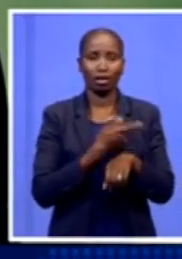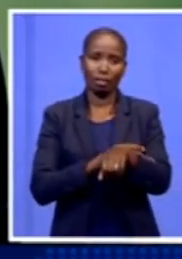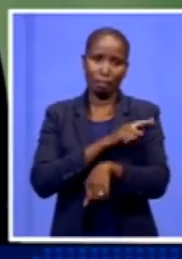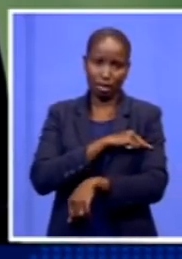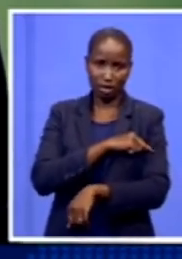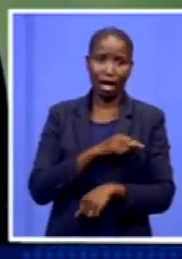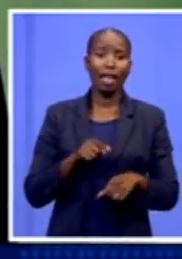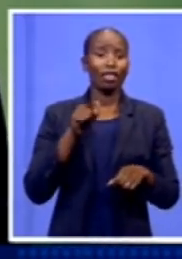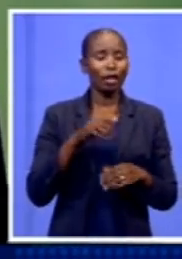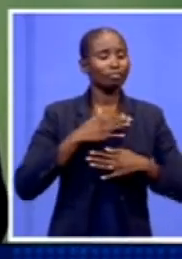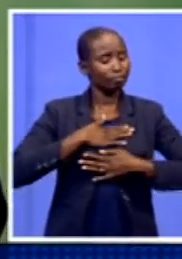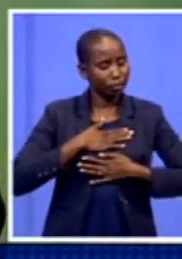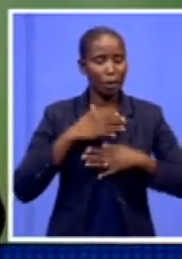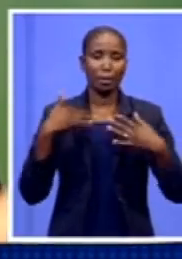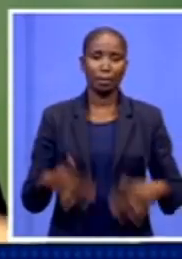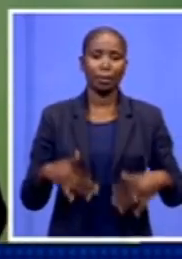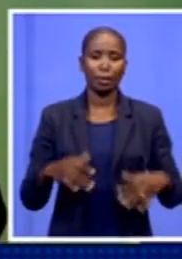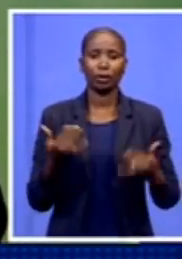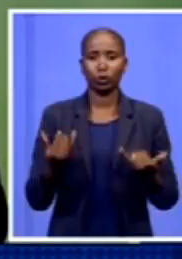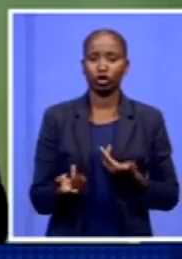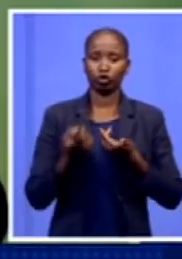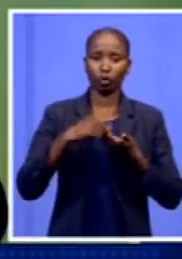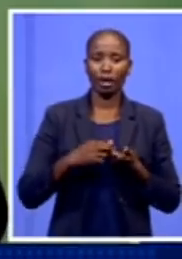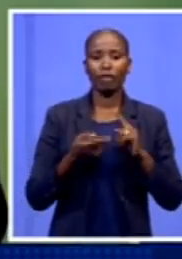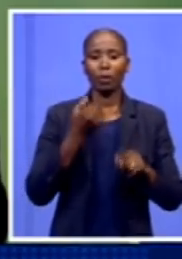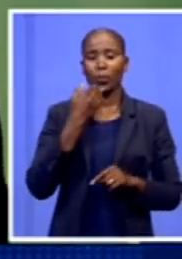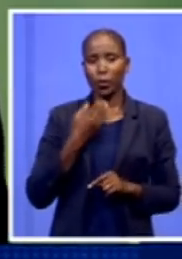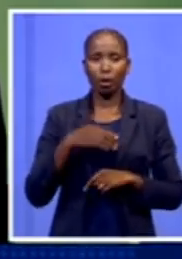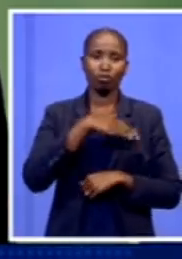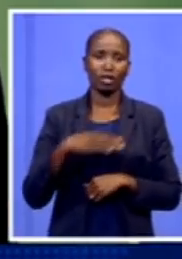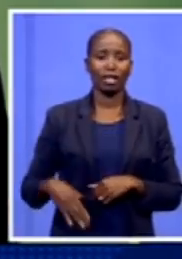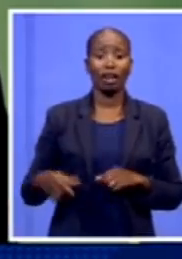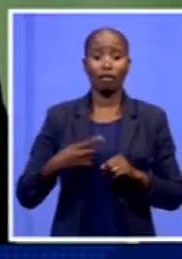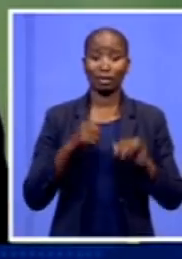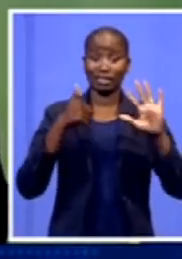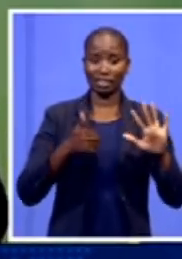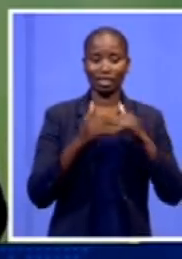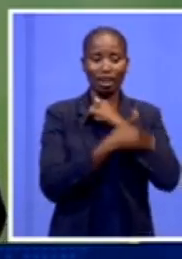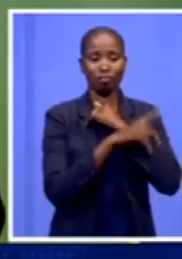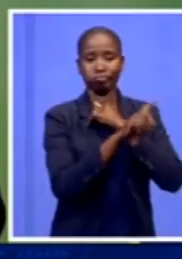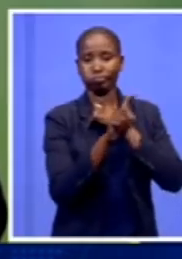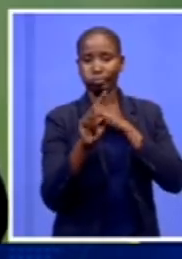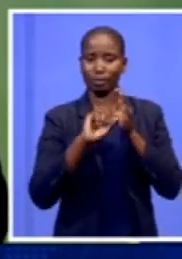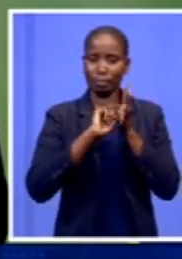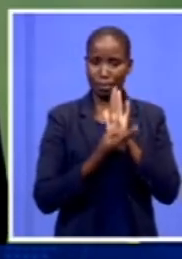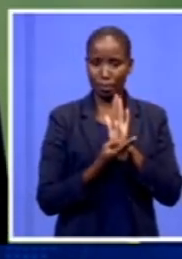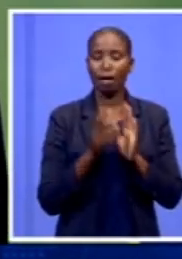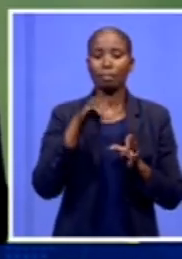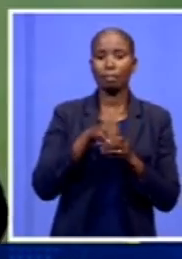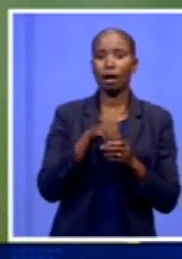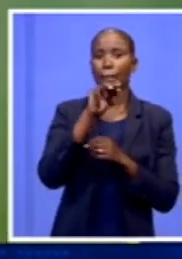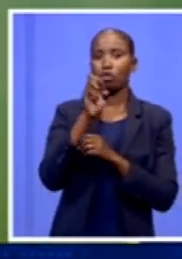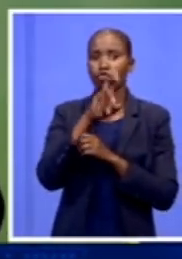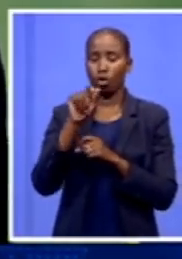today by the presidents of all 6 countries, as well as President Macron, President Charles Michel,